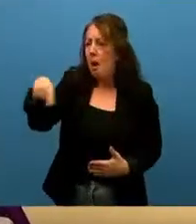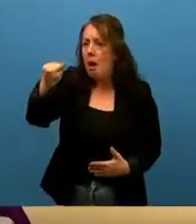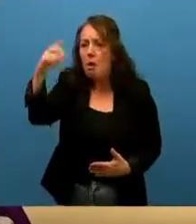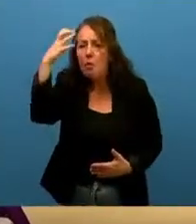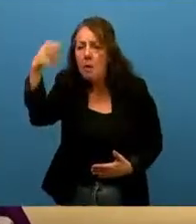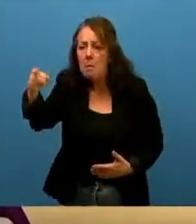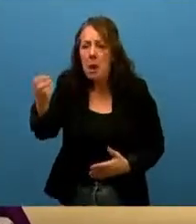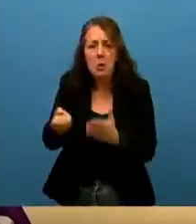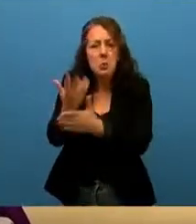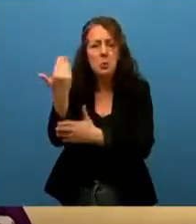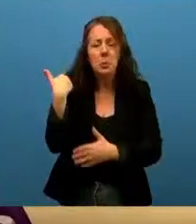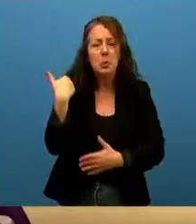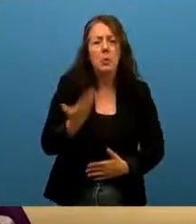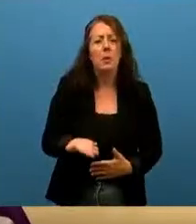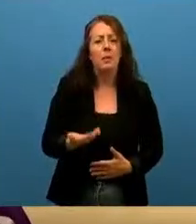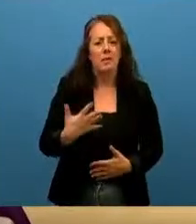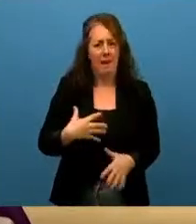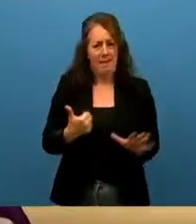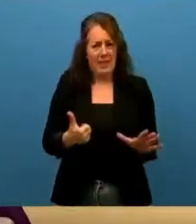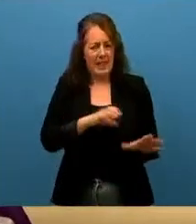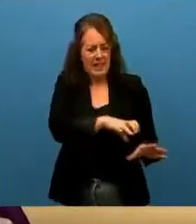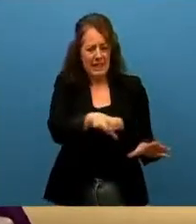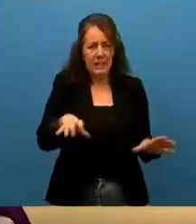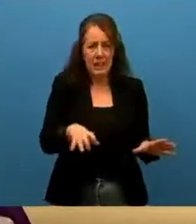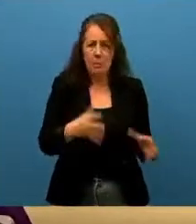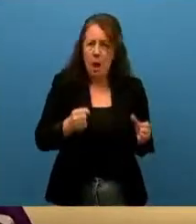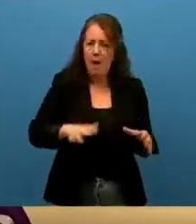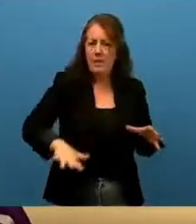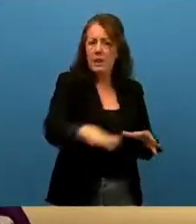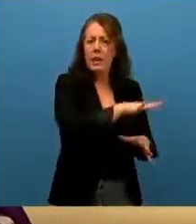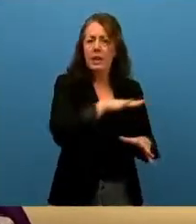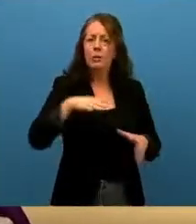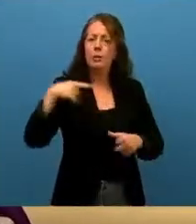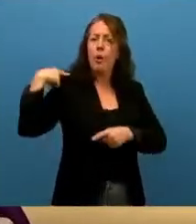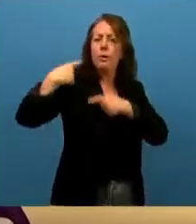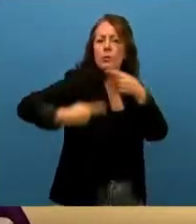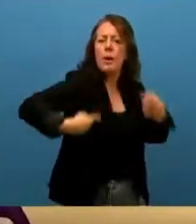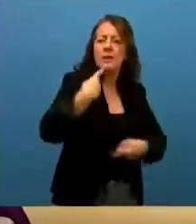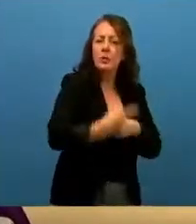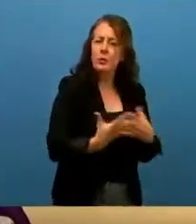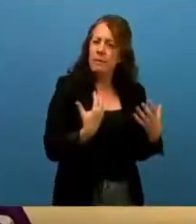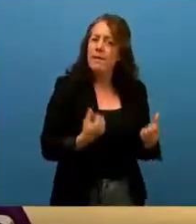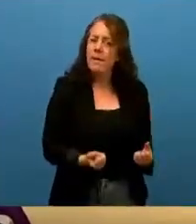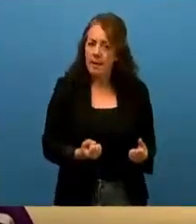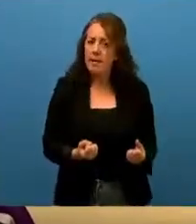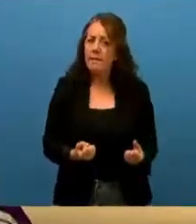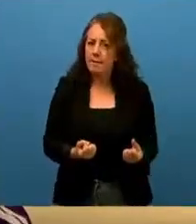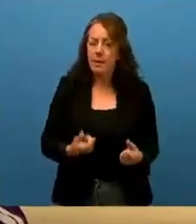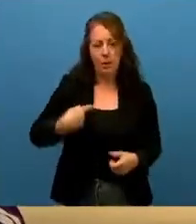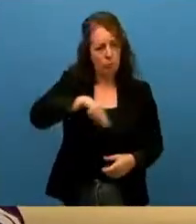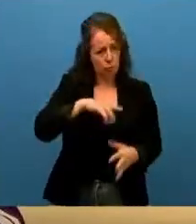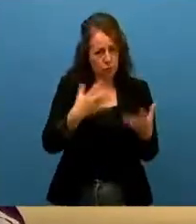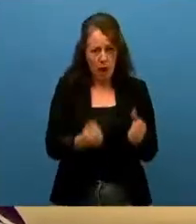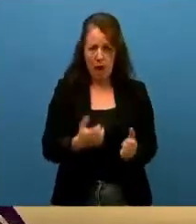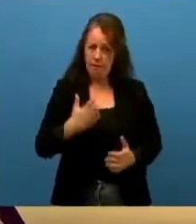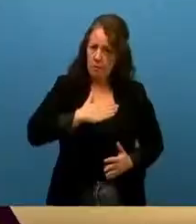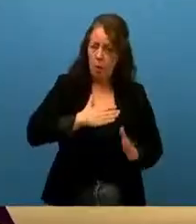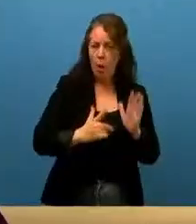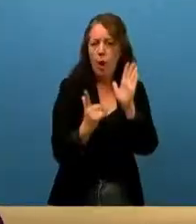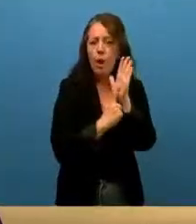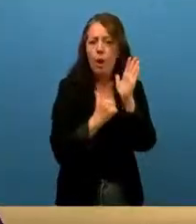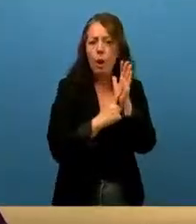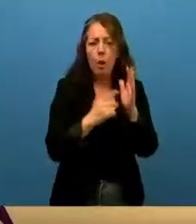our own traditional territory, ability to make laws, our own culture and languages. We make agreements with